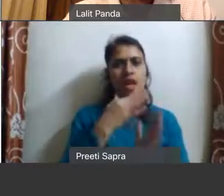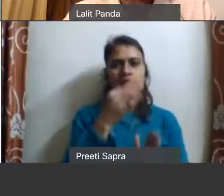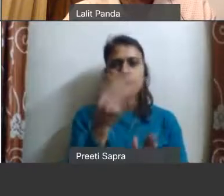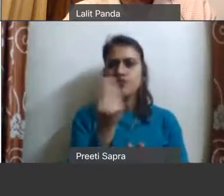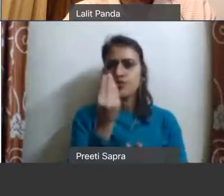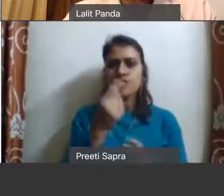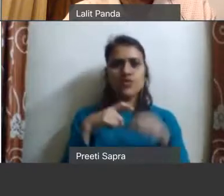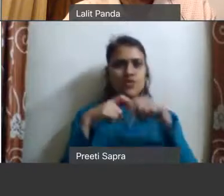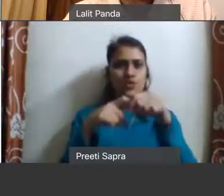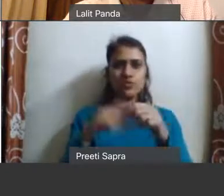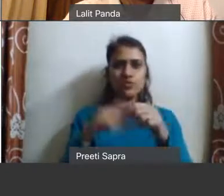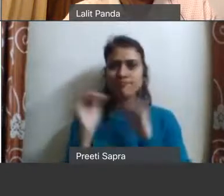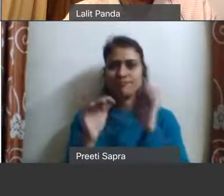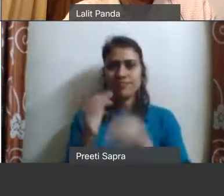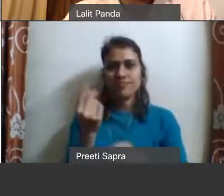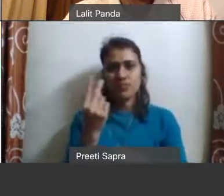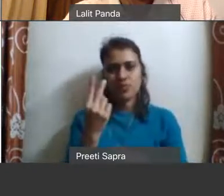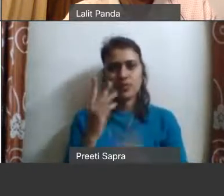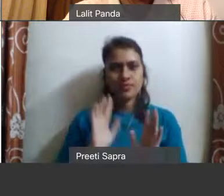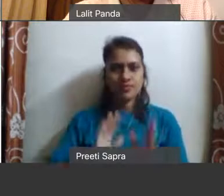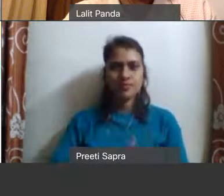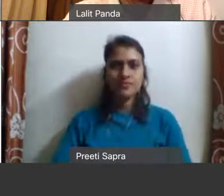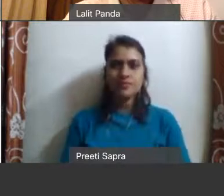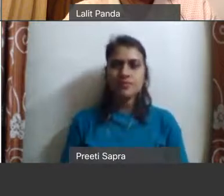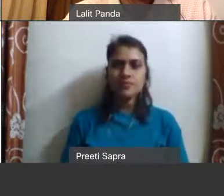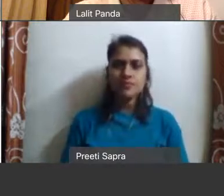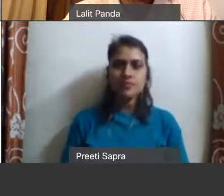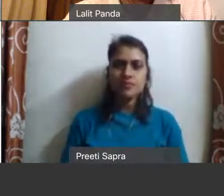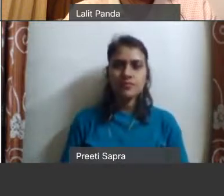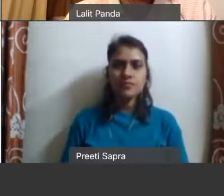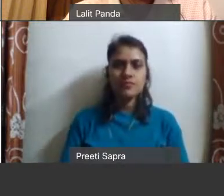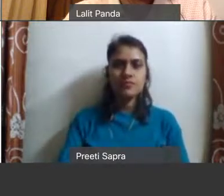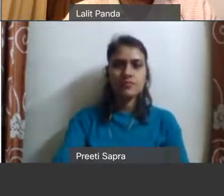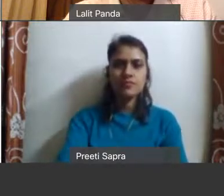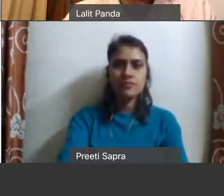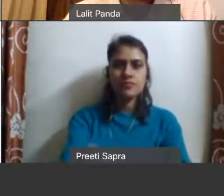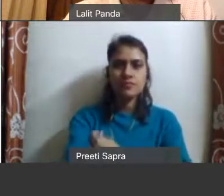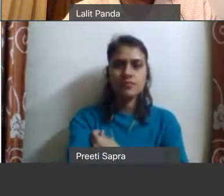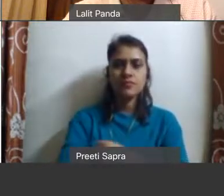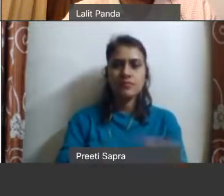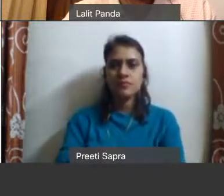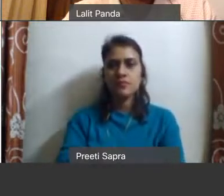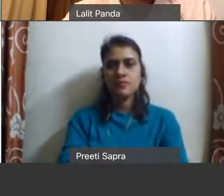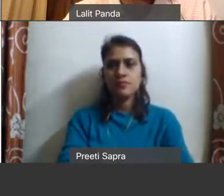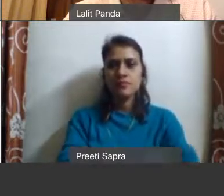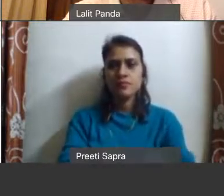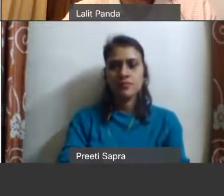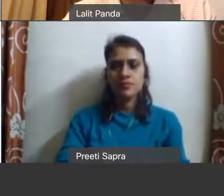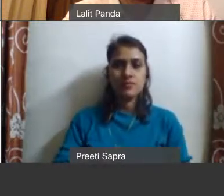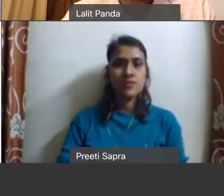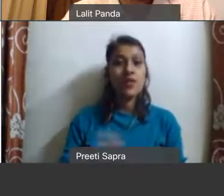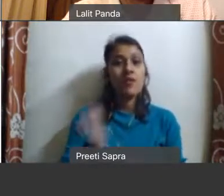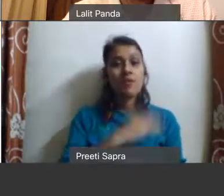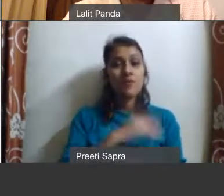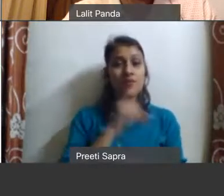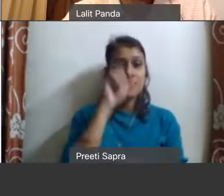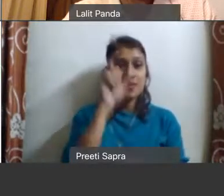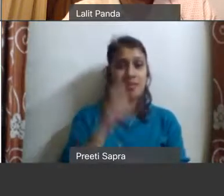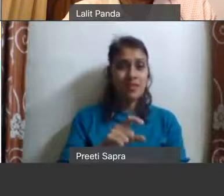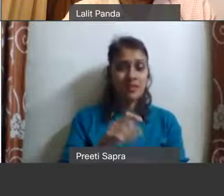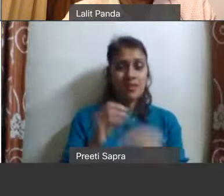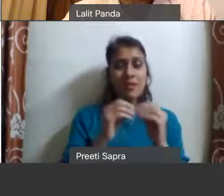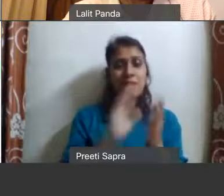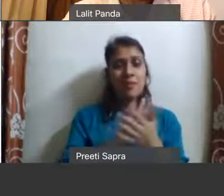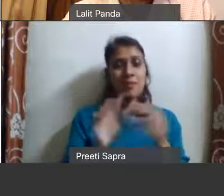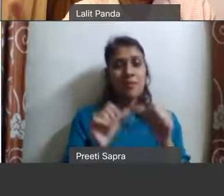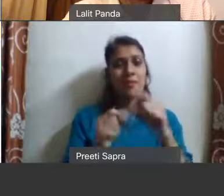are coming up. One, I guess this is already in sort of alignment with what Professor Bhatt was mentioning. This is to